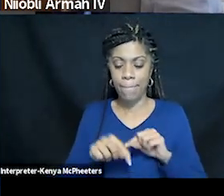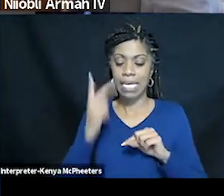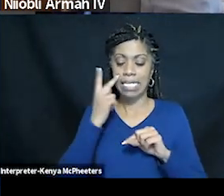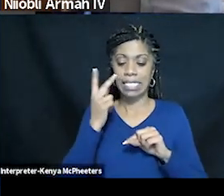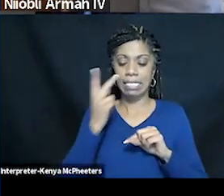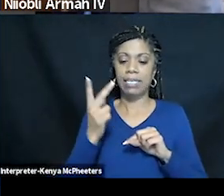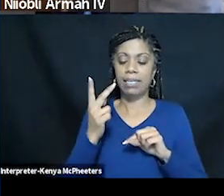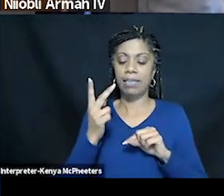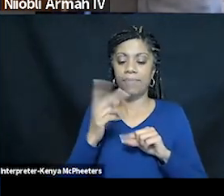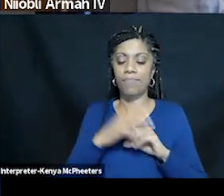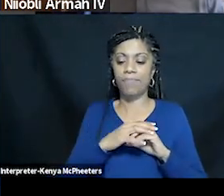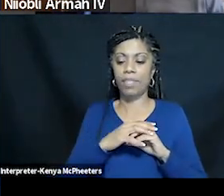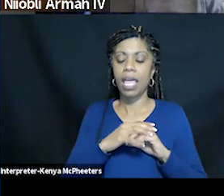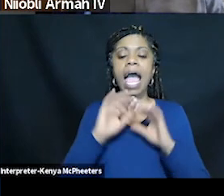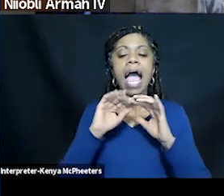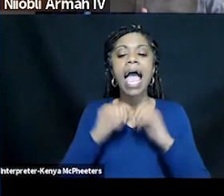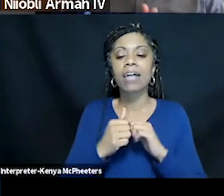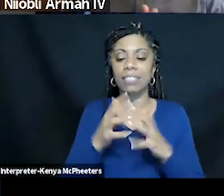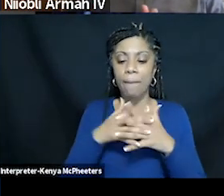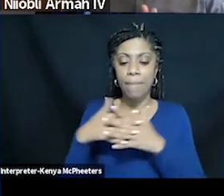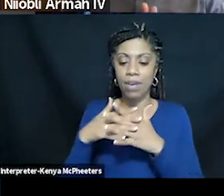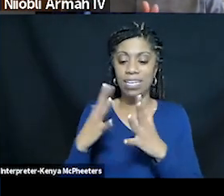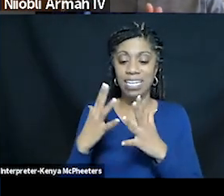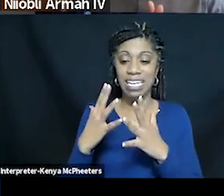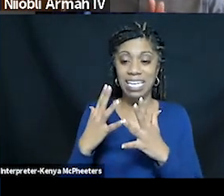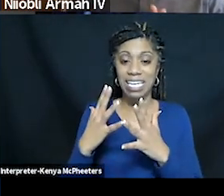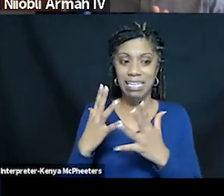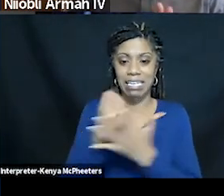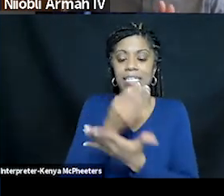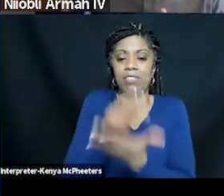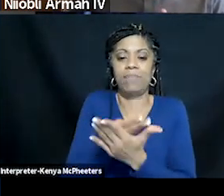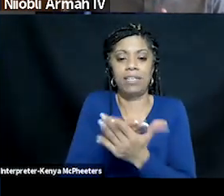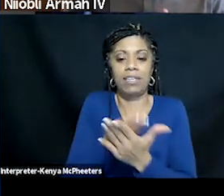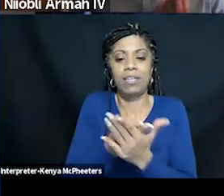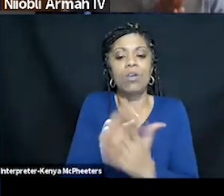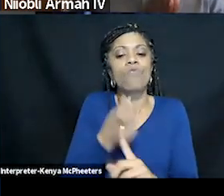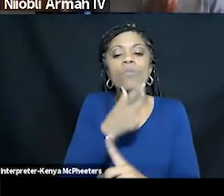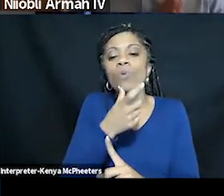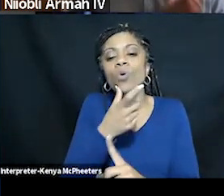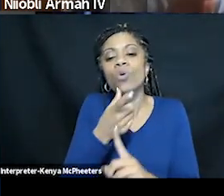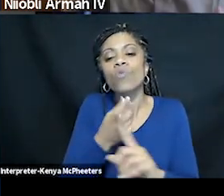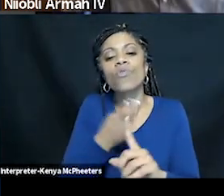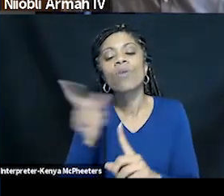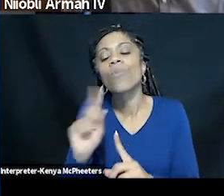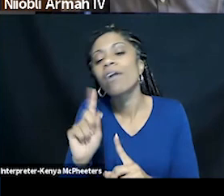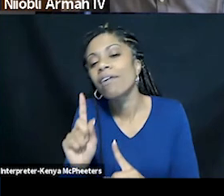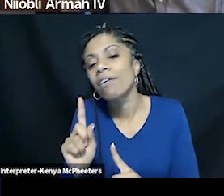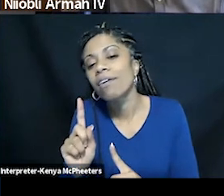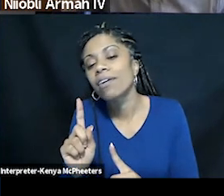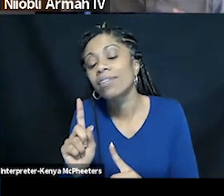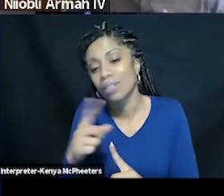wealth in this country without Black or brown people. And if we look at if we get rid of racial inequity, we would have much more